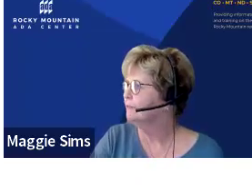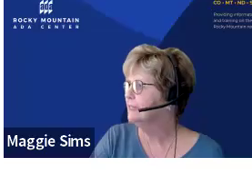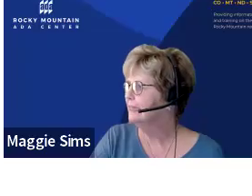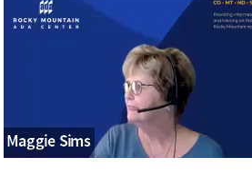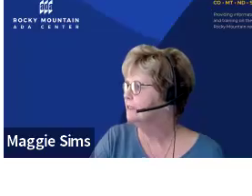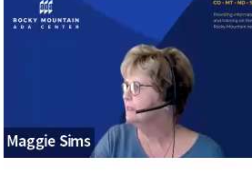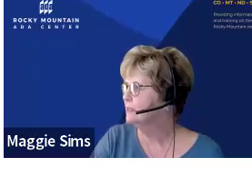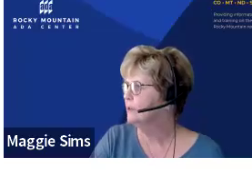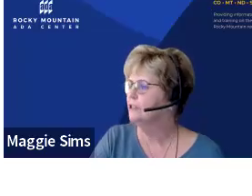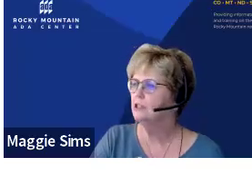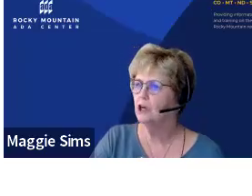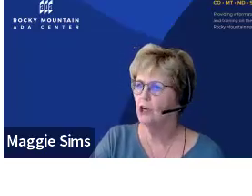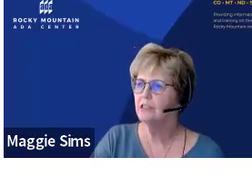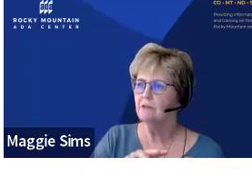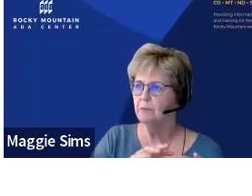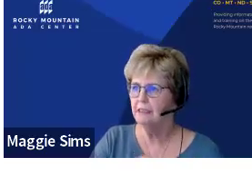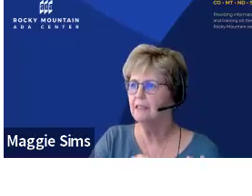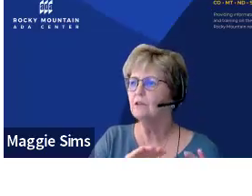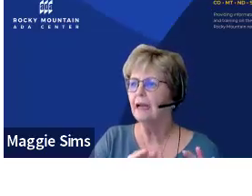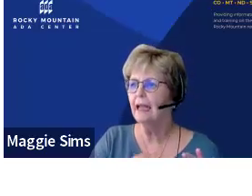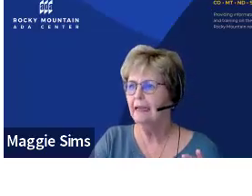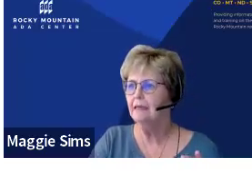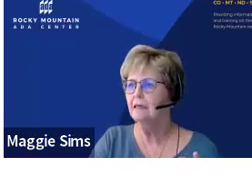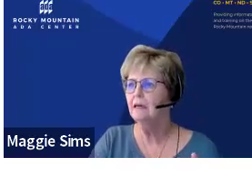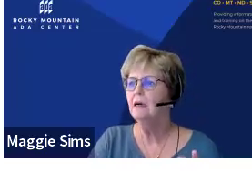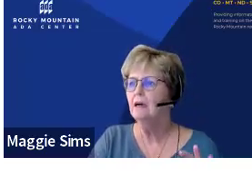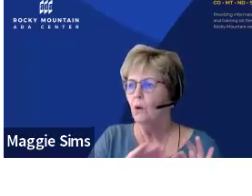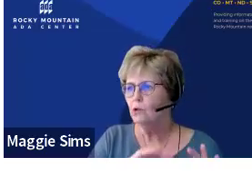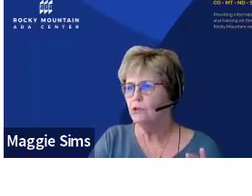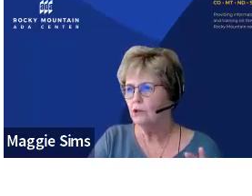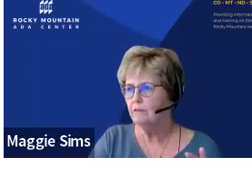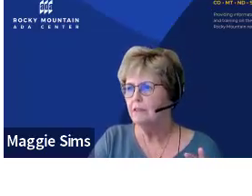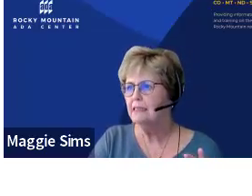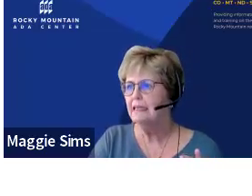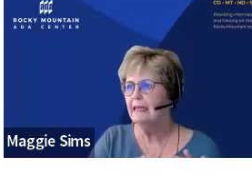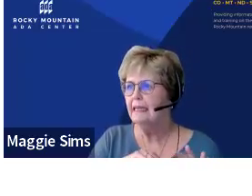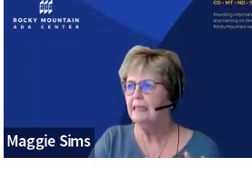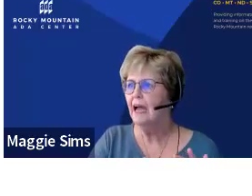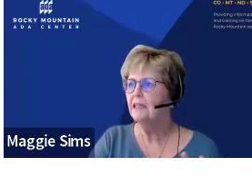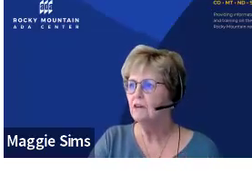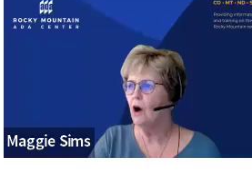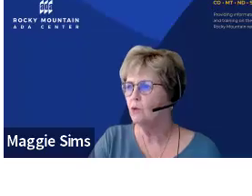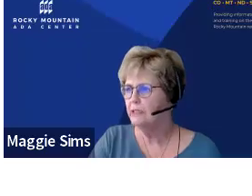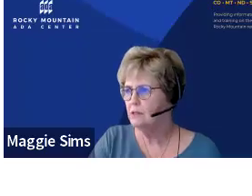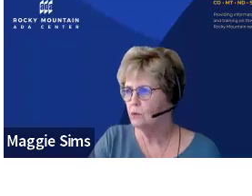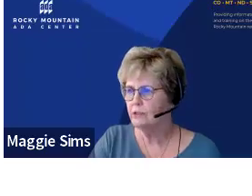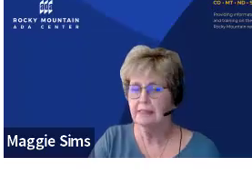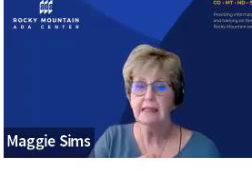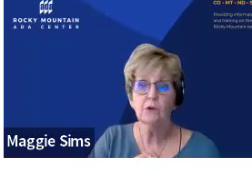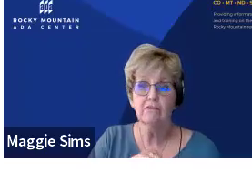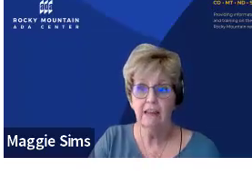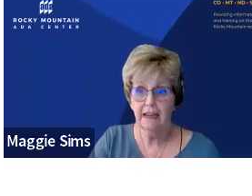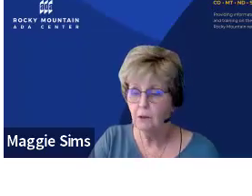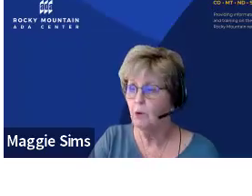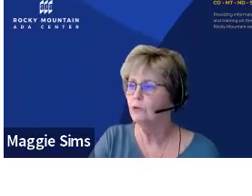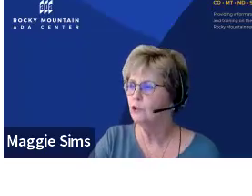you have to take into consideration the cost of the particular aid or service in light of all resources